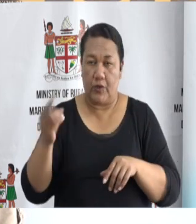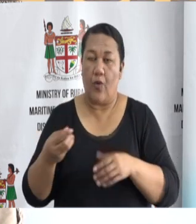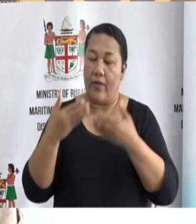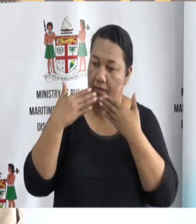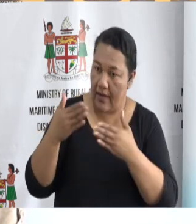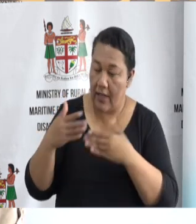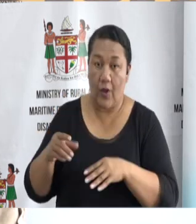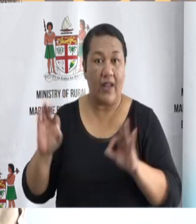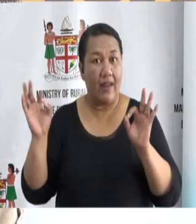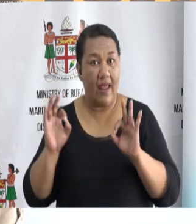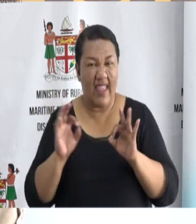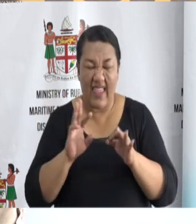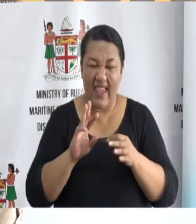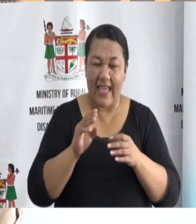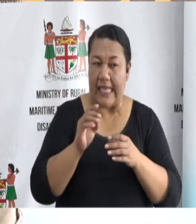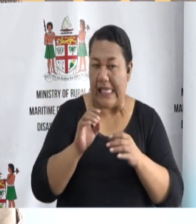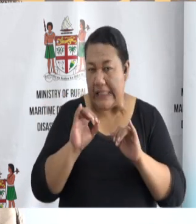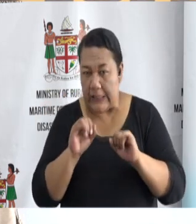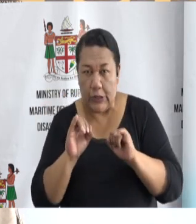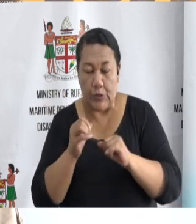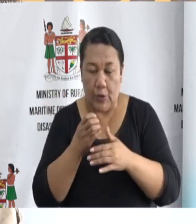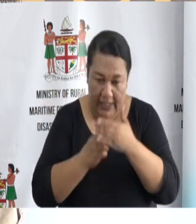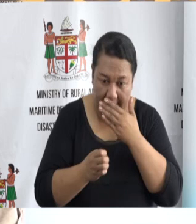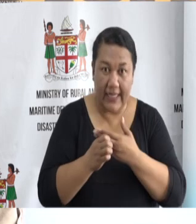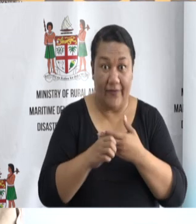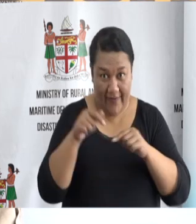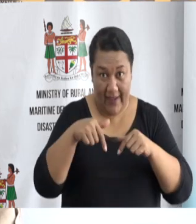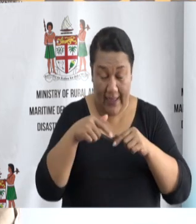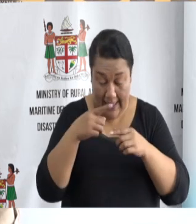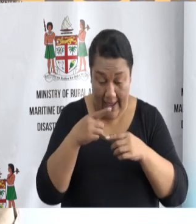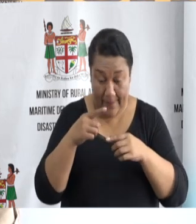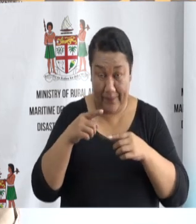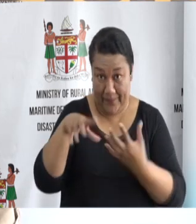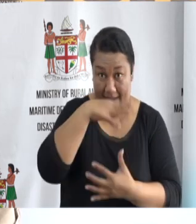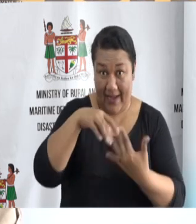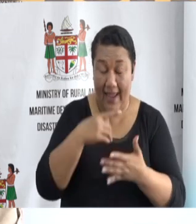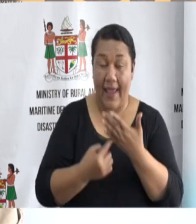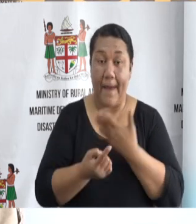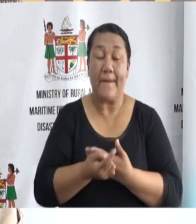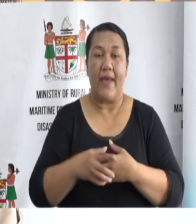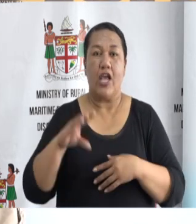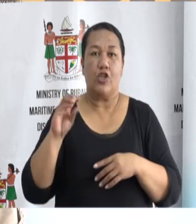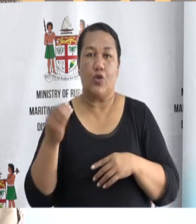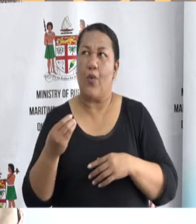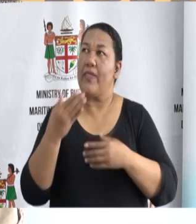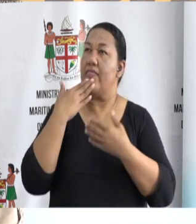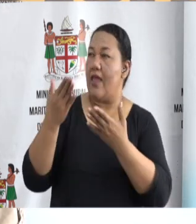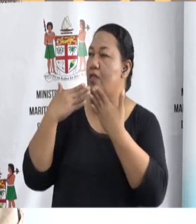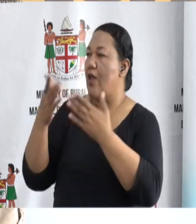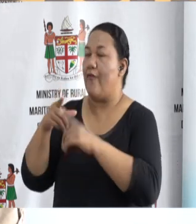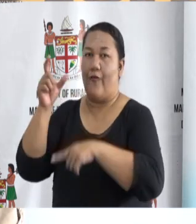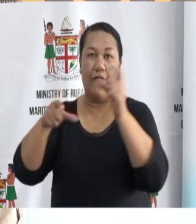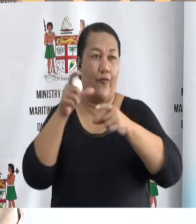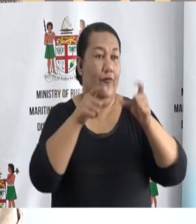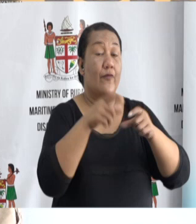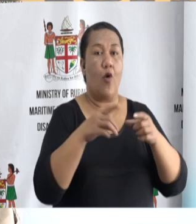So with that being said, again, we would like to reiterate that there is no recorded casualty for this event, and I'd like to acknowledge each and every one